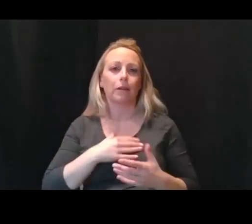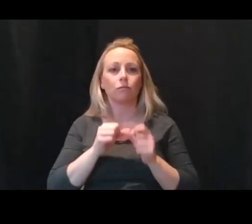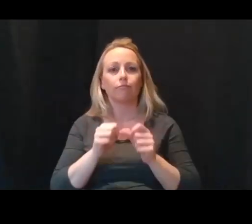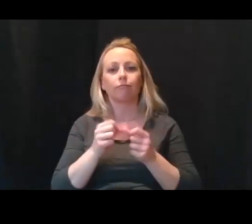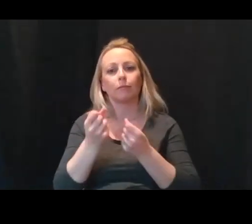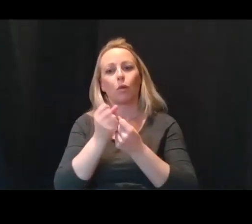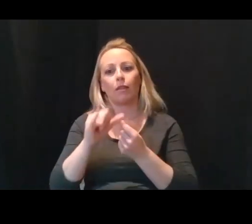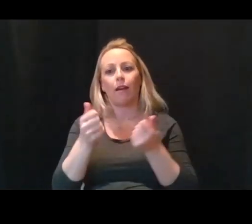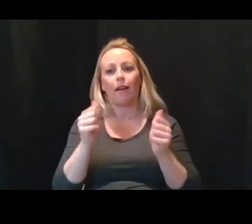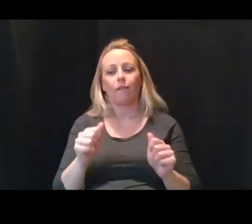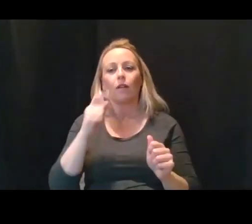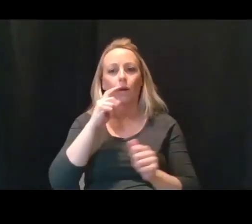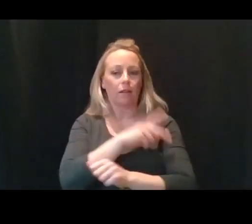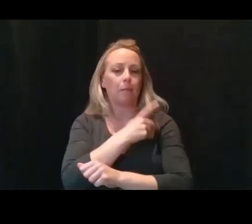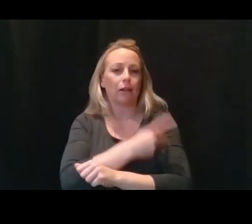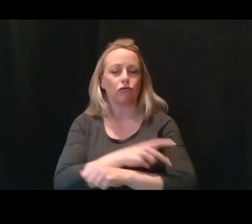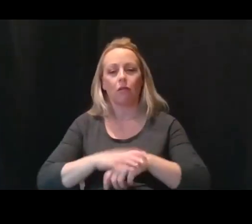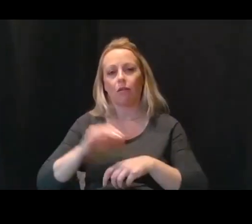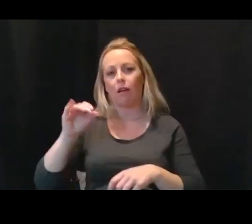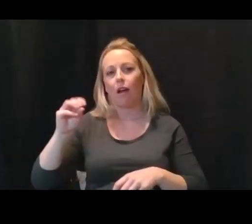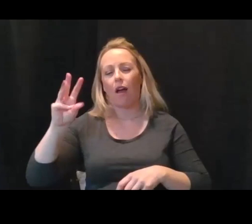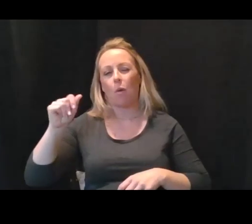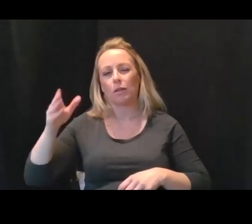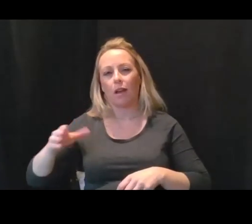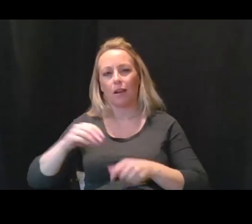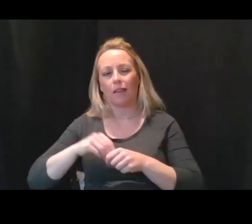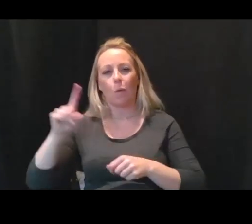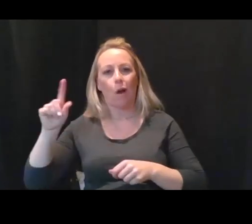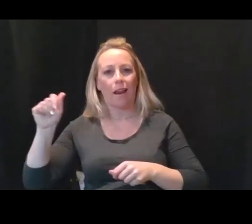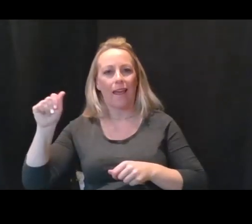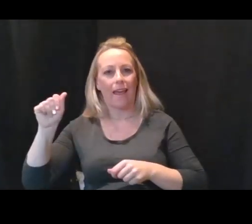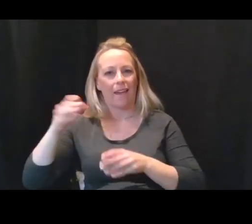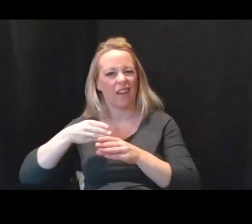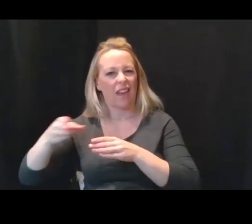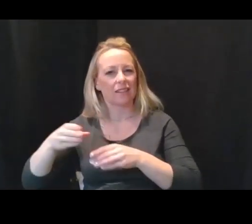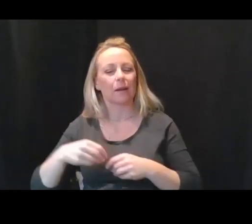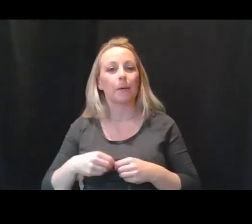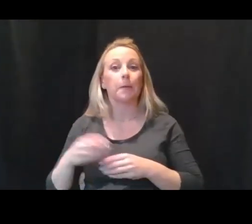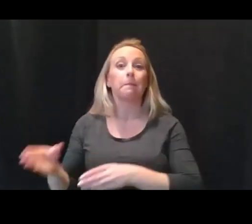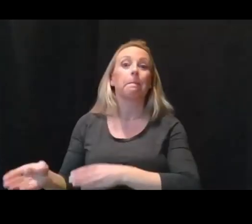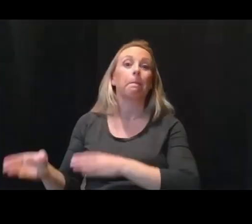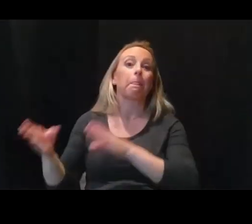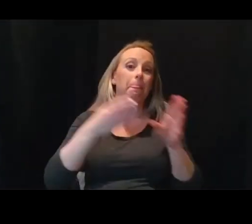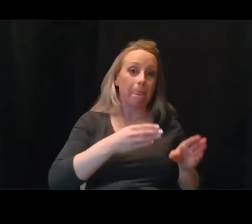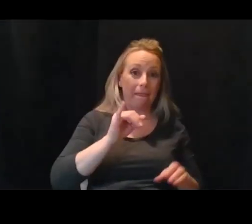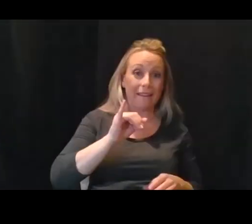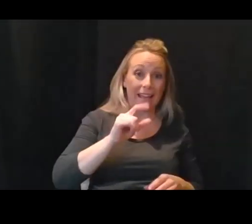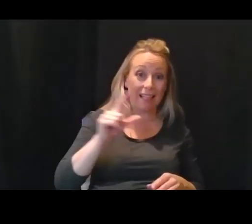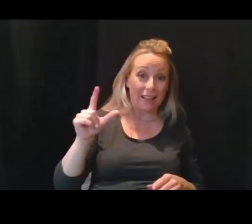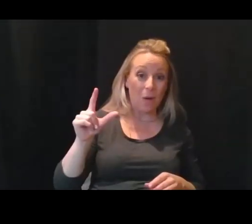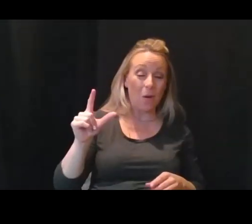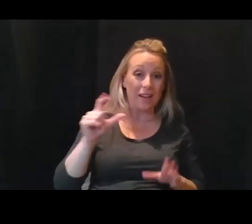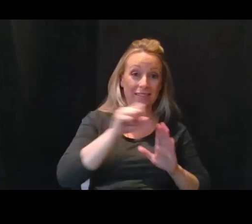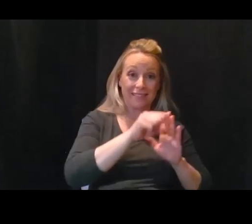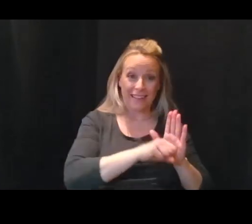for the patients on the Iowa side, still in the 1A tier. On the Illinois side, we decided to take a little bit